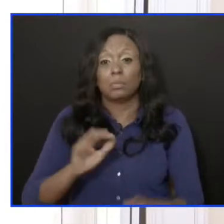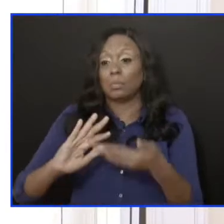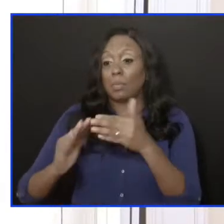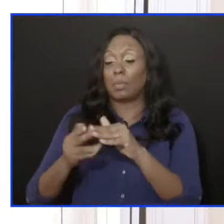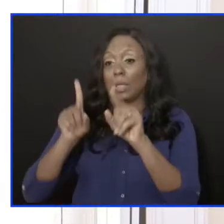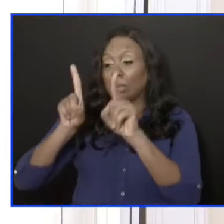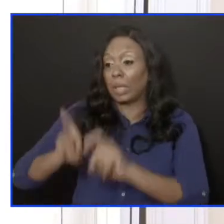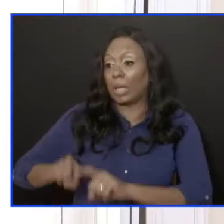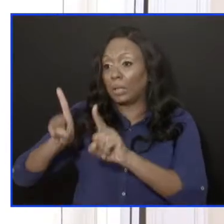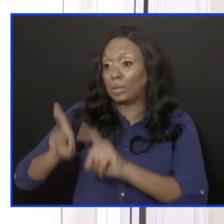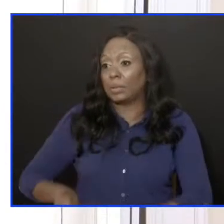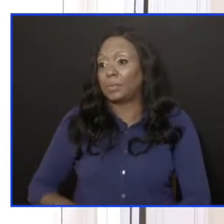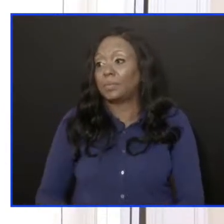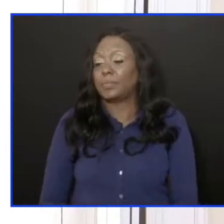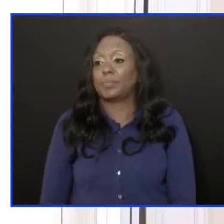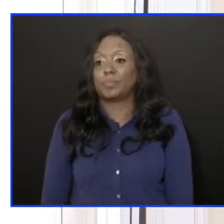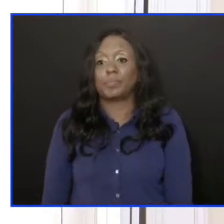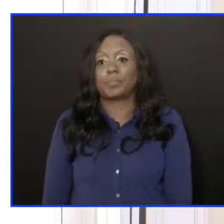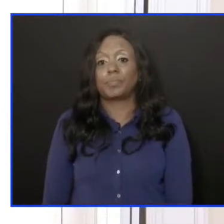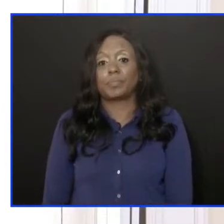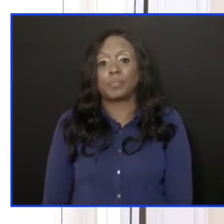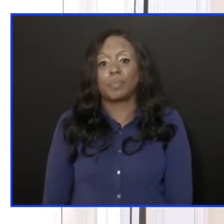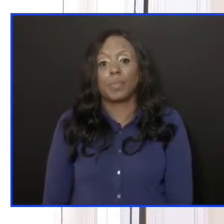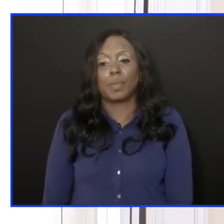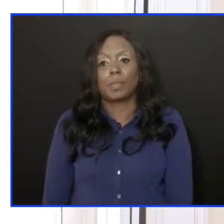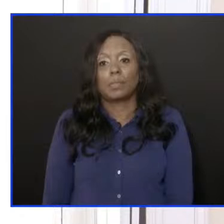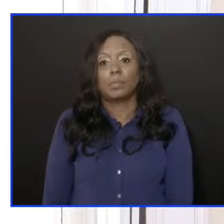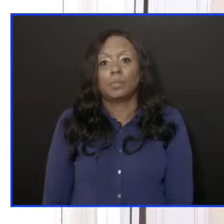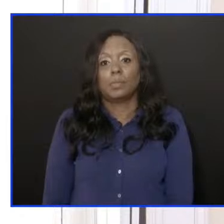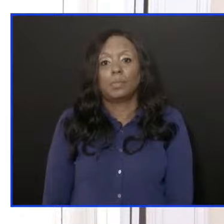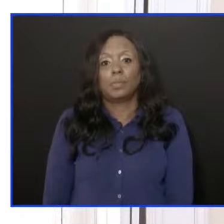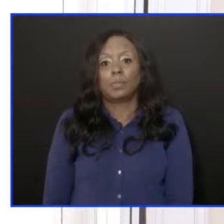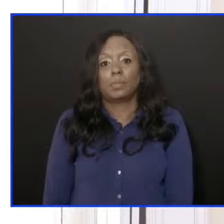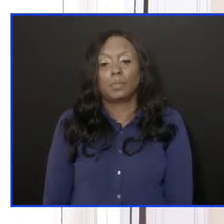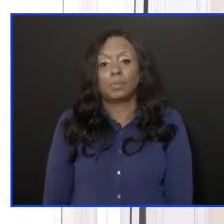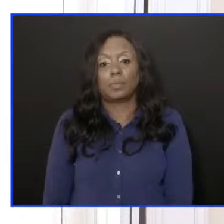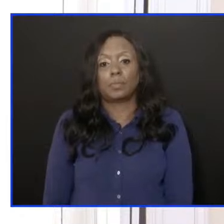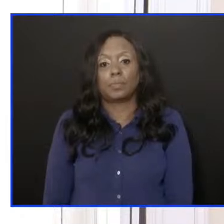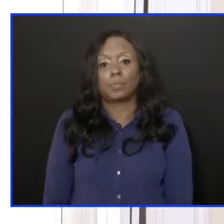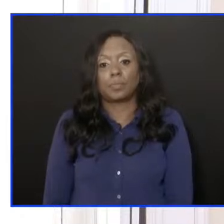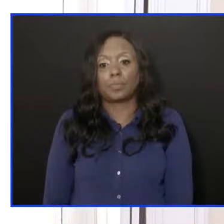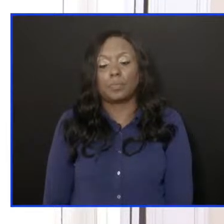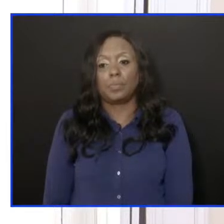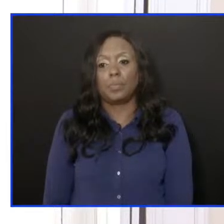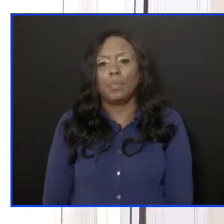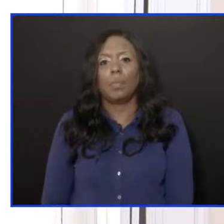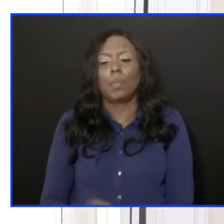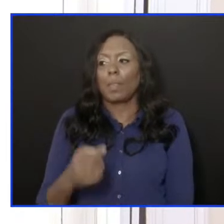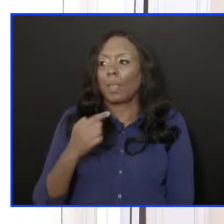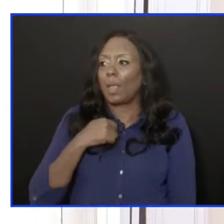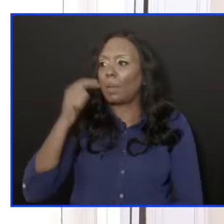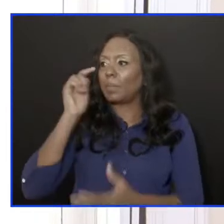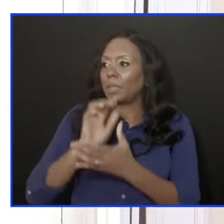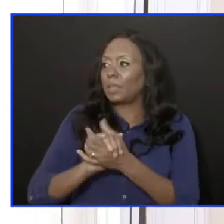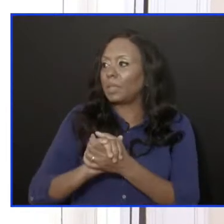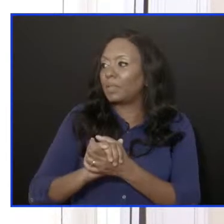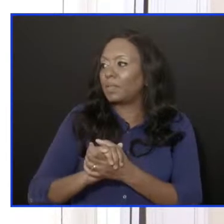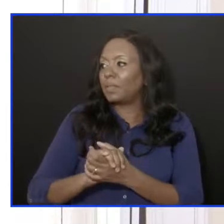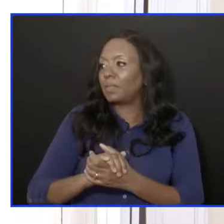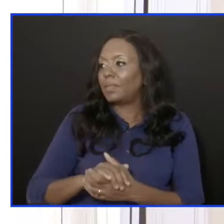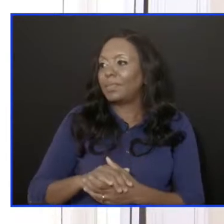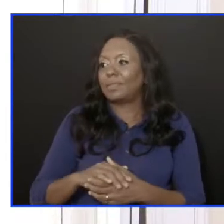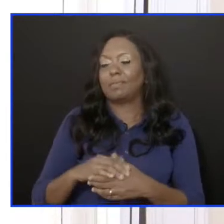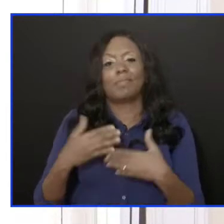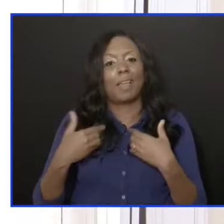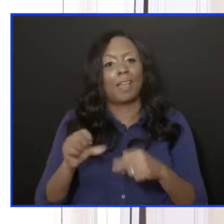testing. Minister of Bostic, it will go. I believe Jeffrey will take a few days leave, which is